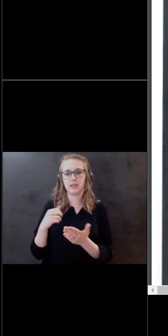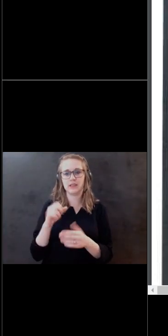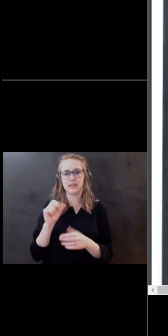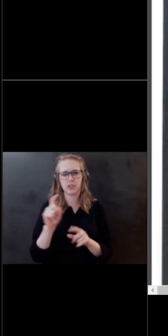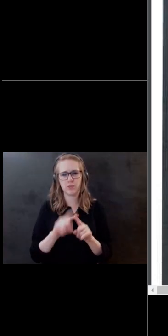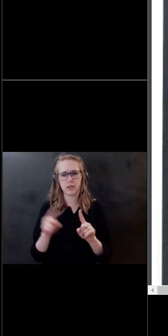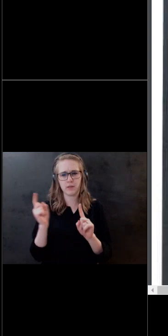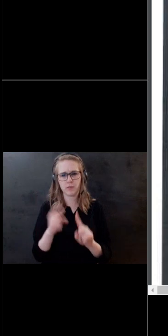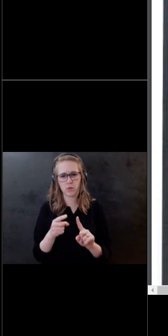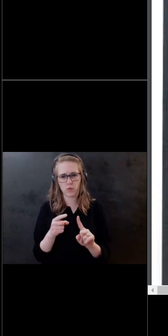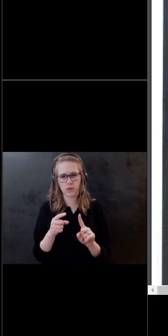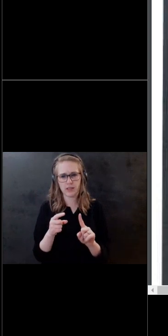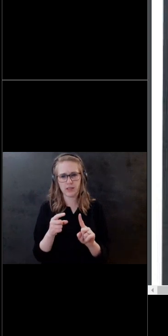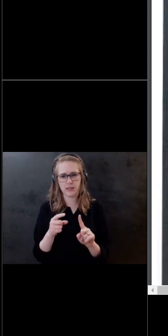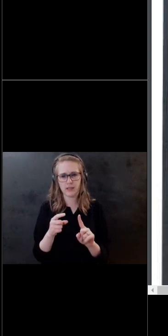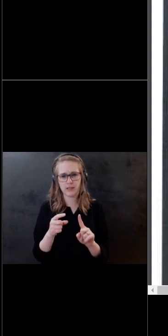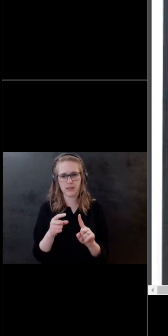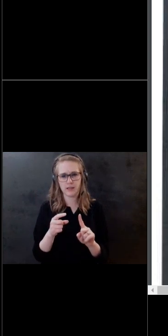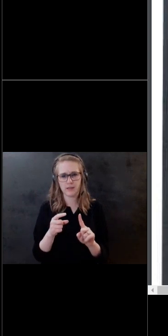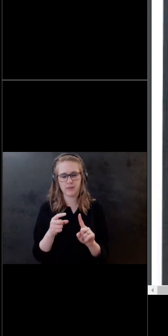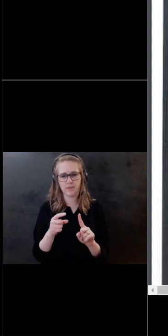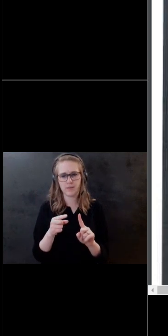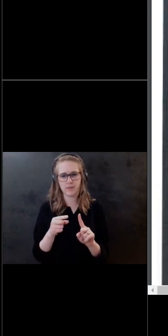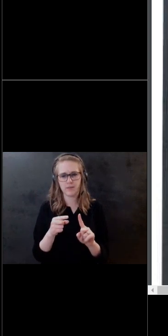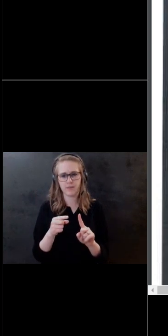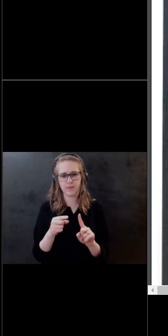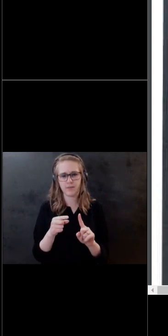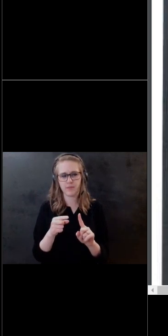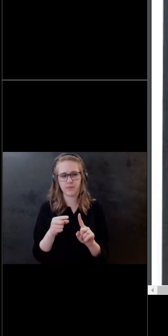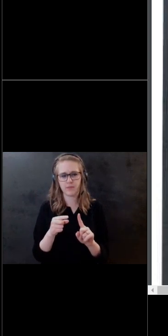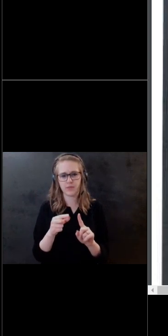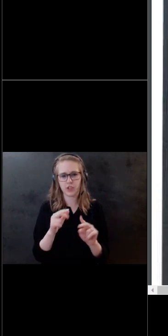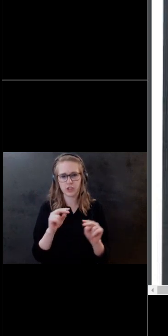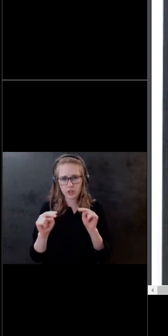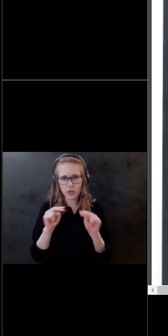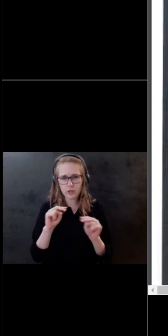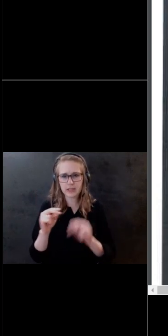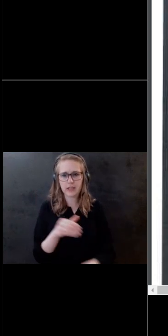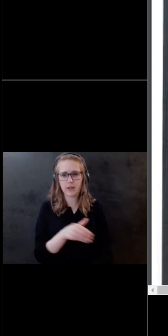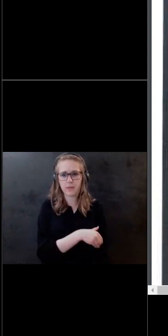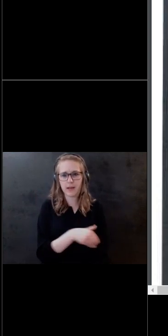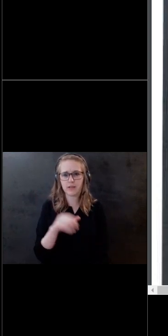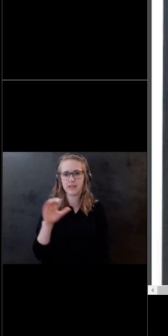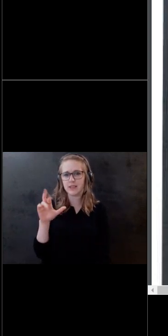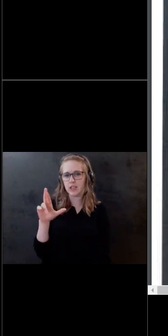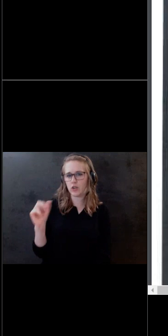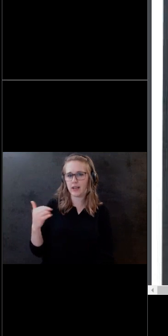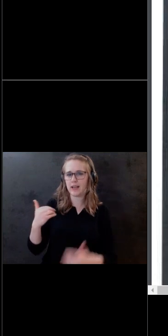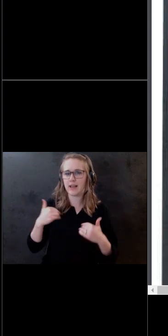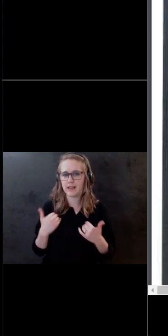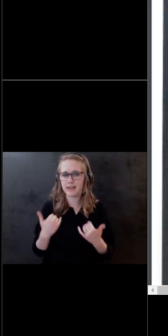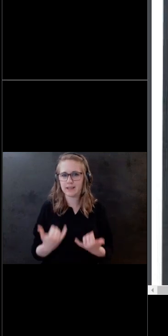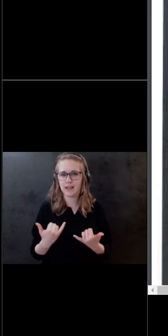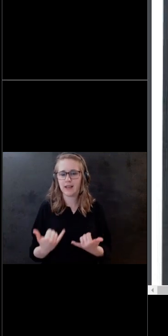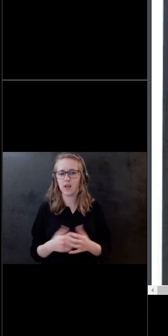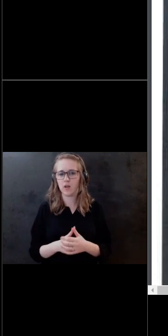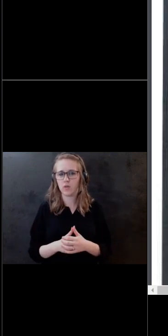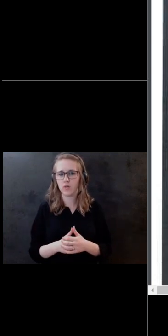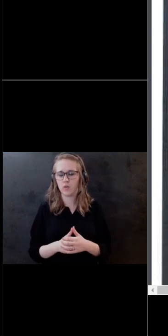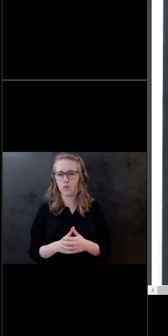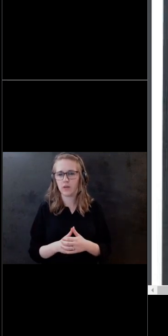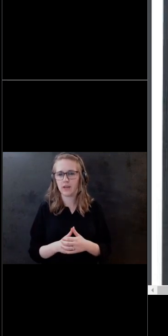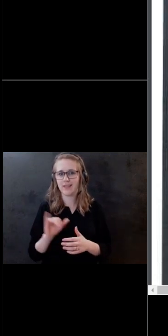this is, you know, there's negotiating power that the CRA has at this moment, which is the